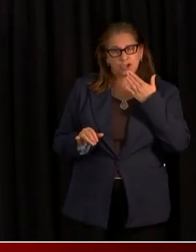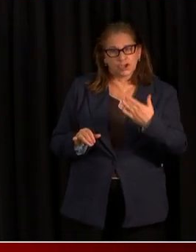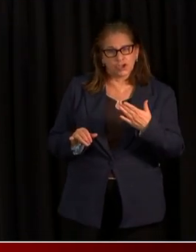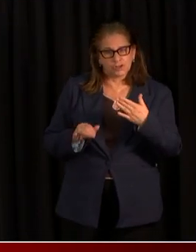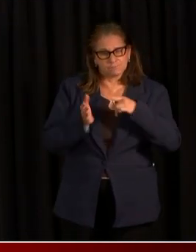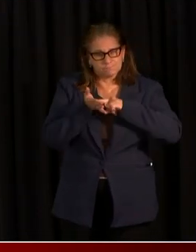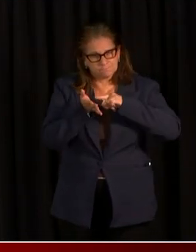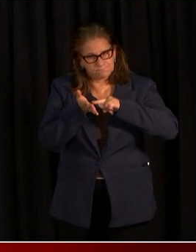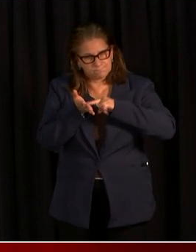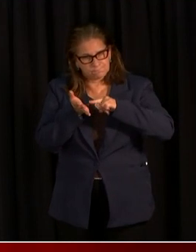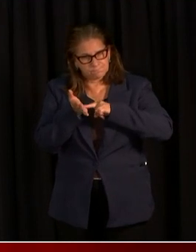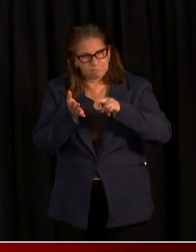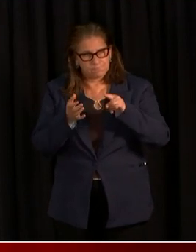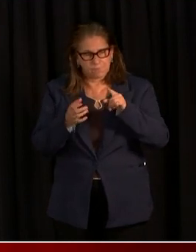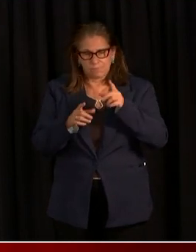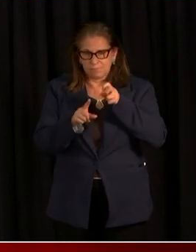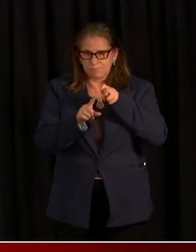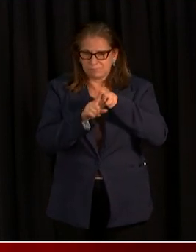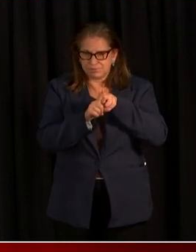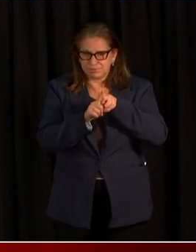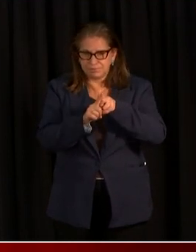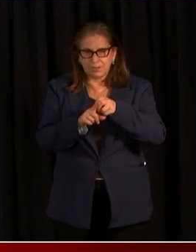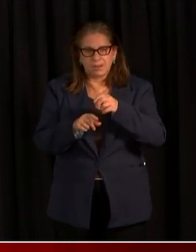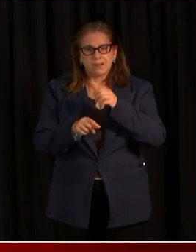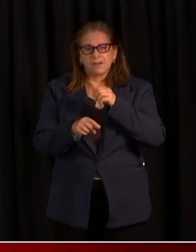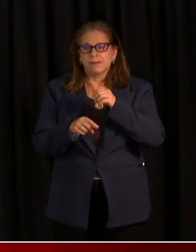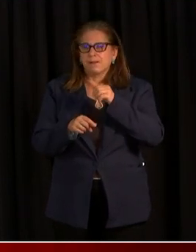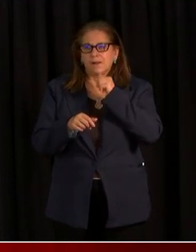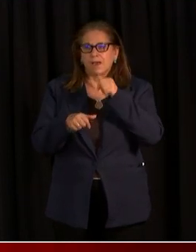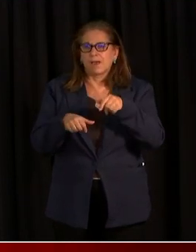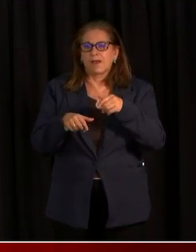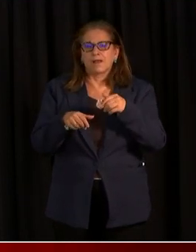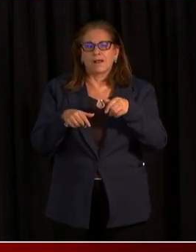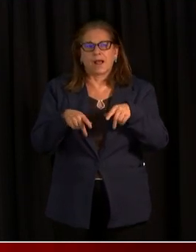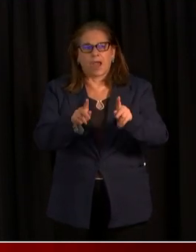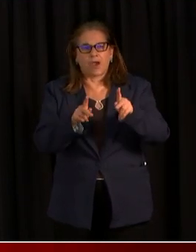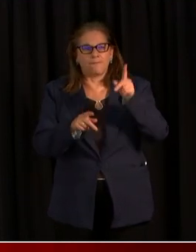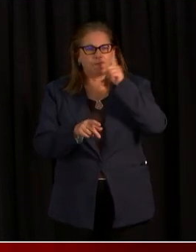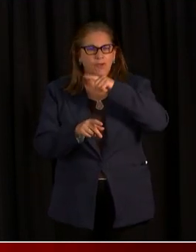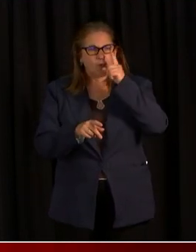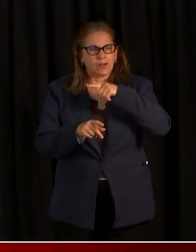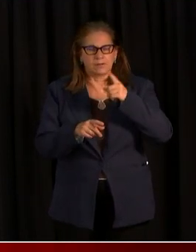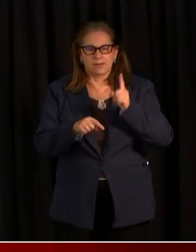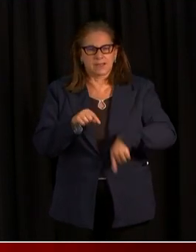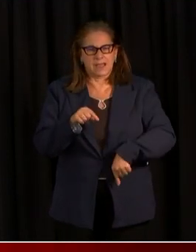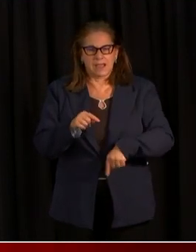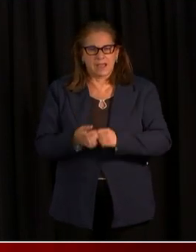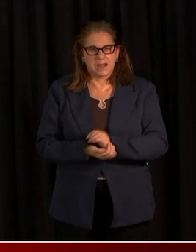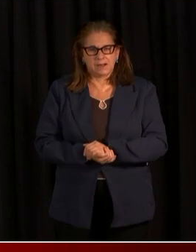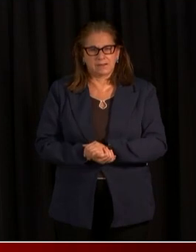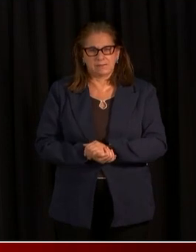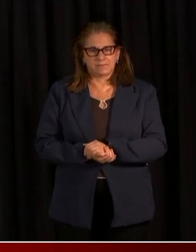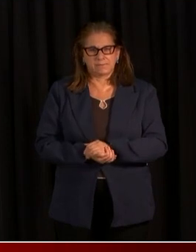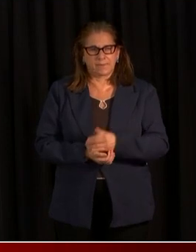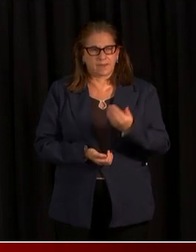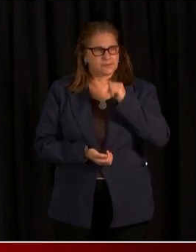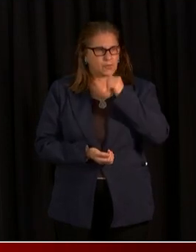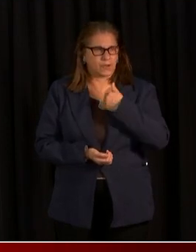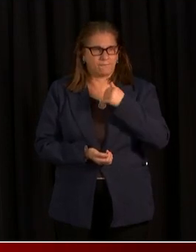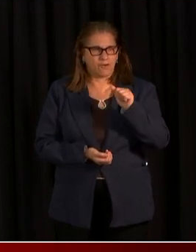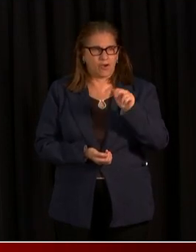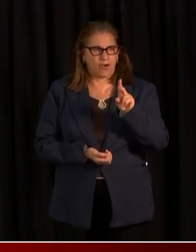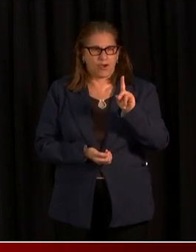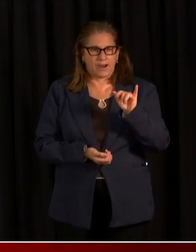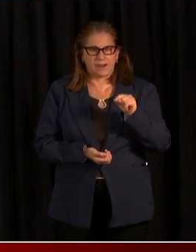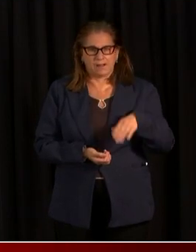throughout the claims. That doesn't mean, I don't think we've had an audit yet, so I can't say for sure. I can say we're